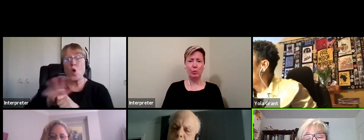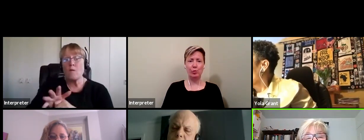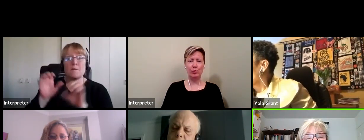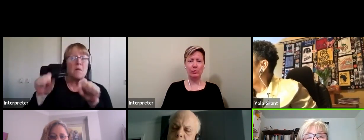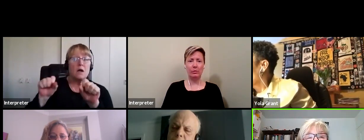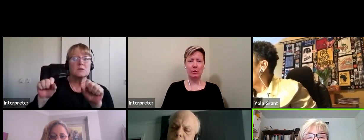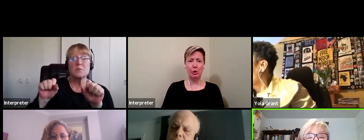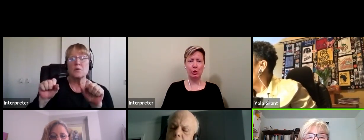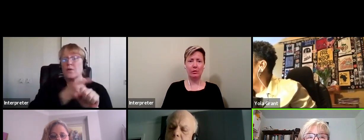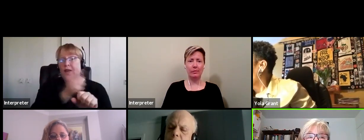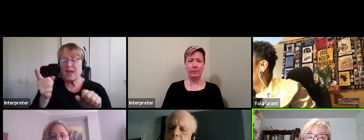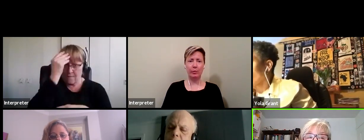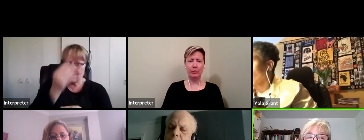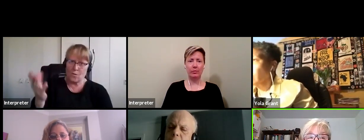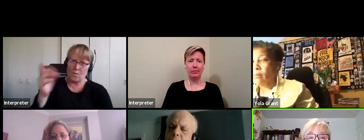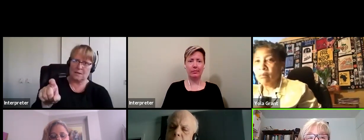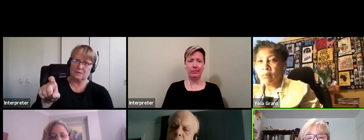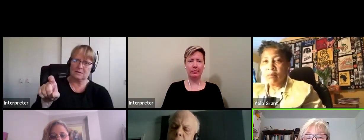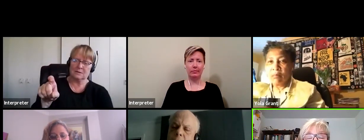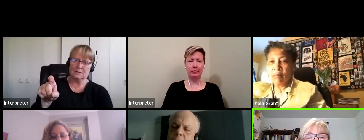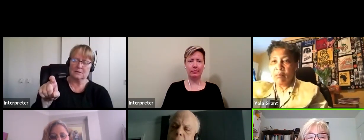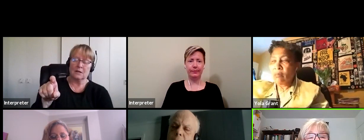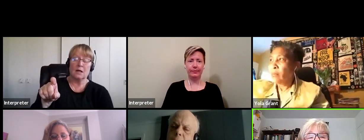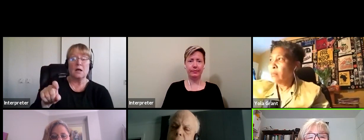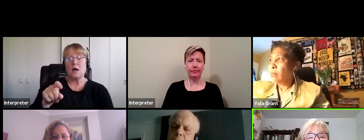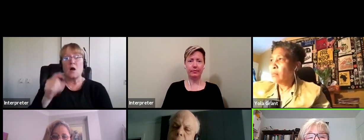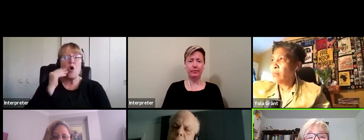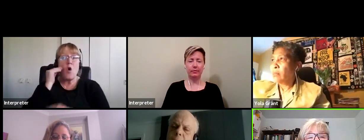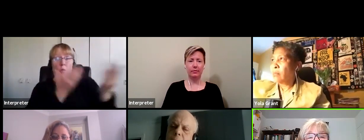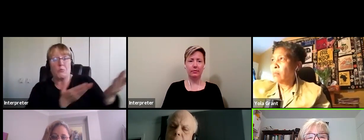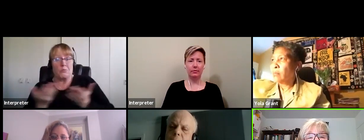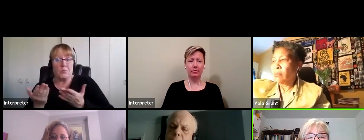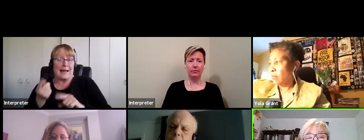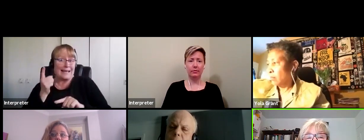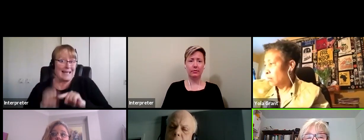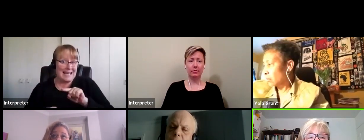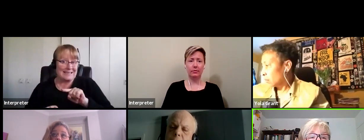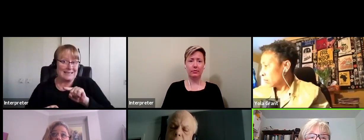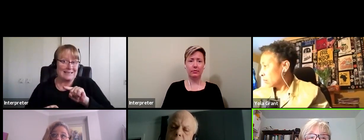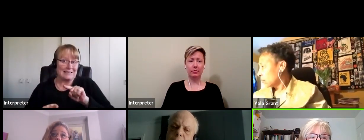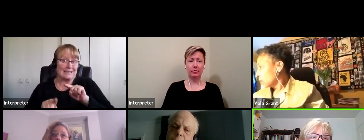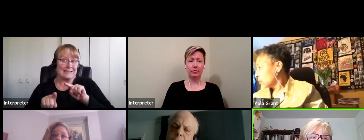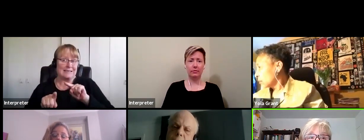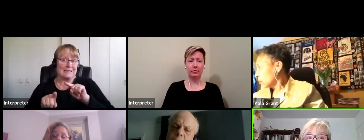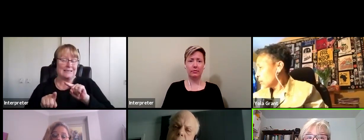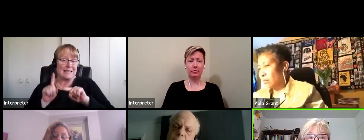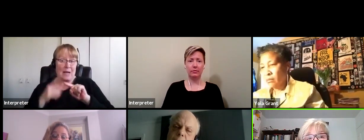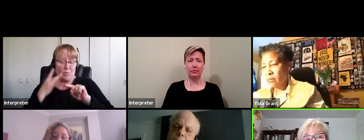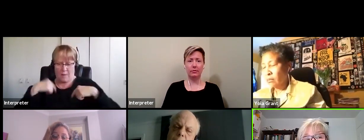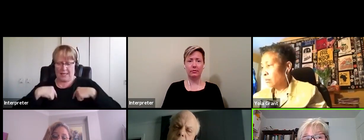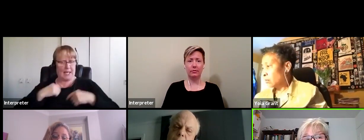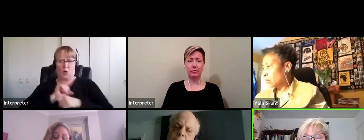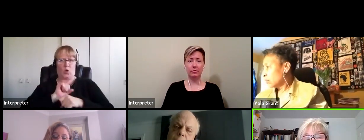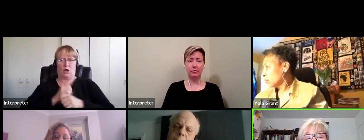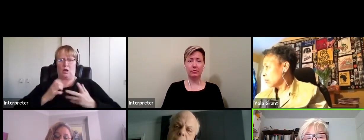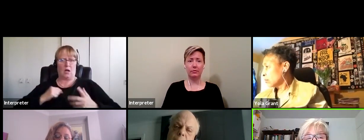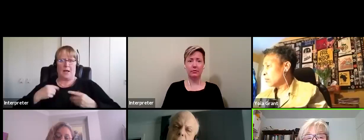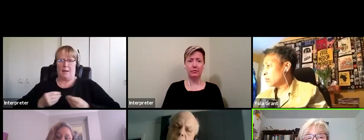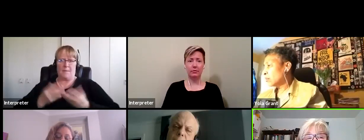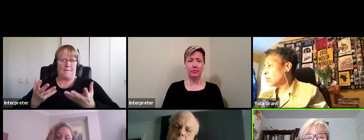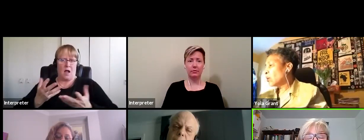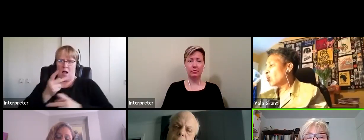outbreaks, if you can bring someone home, because you're not working right now, maybe you can provide the care.